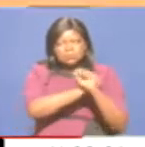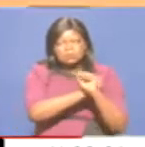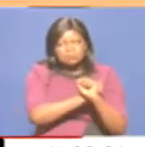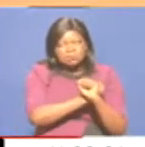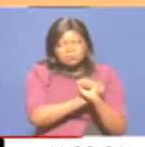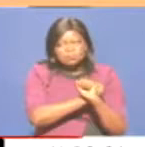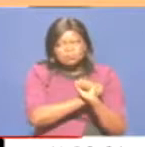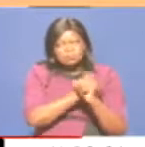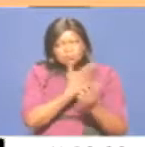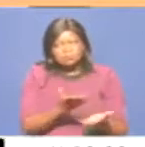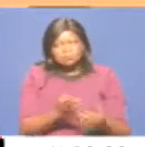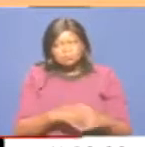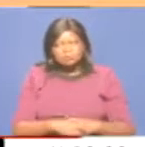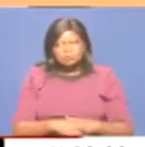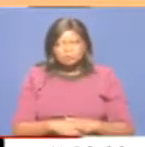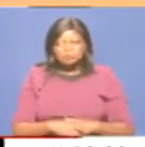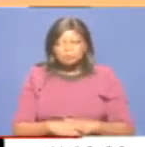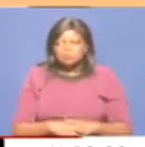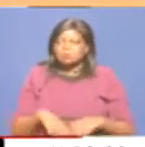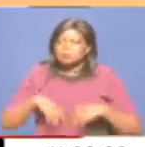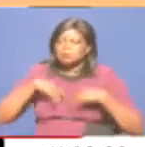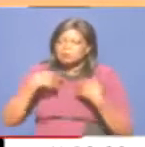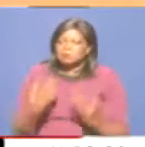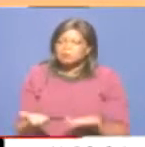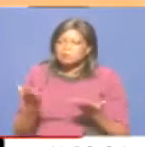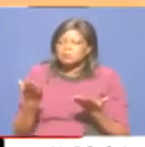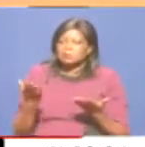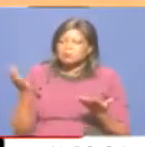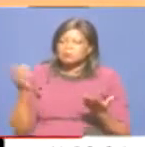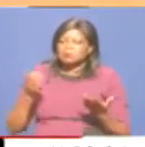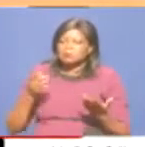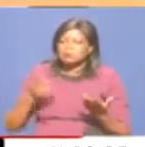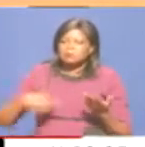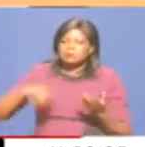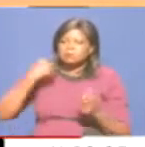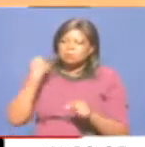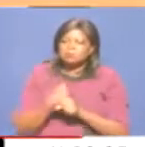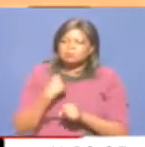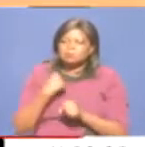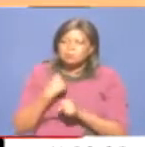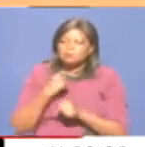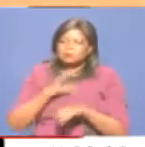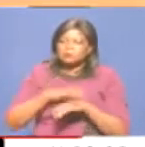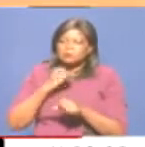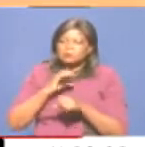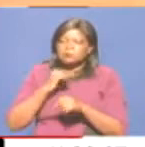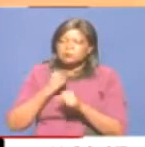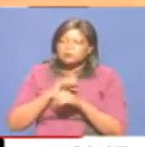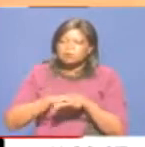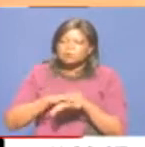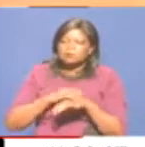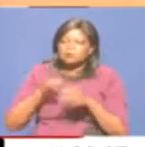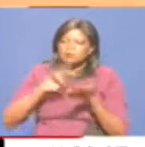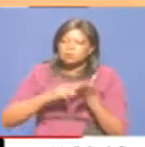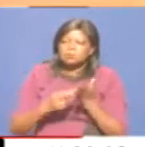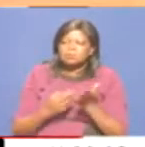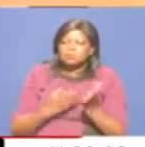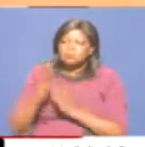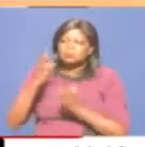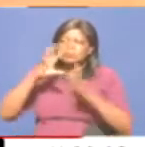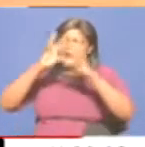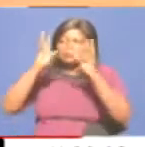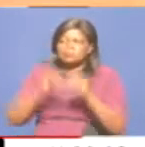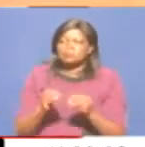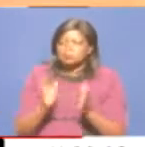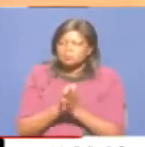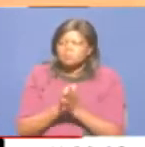Now, how do we get resources to the government institutions and the counties? They must do budgeting, and then they submit